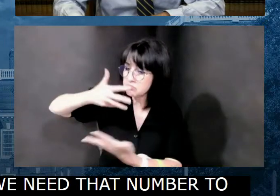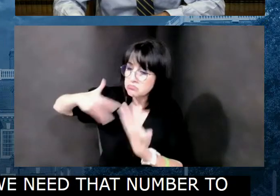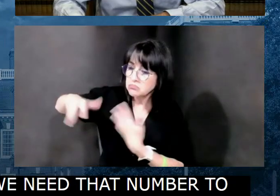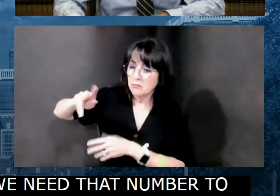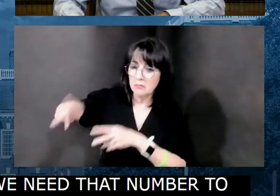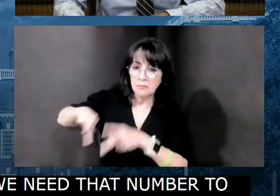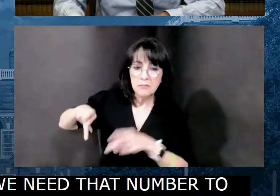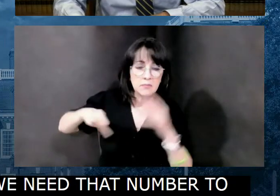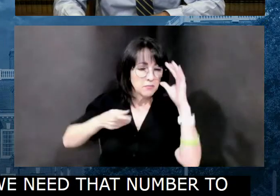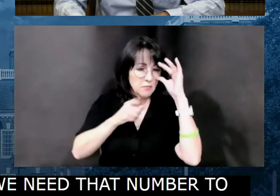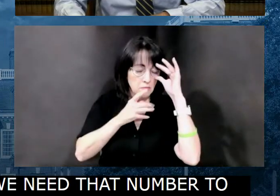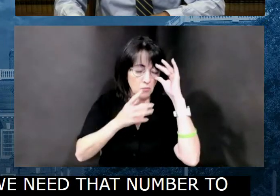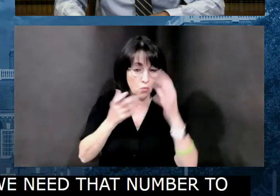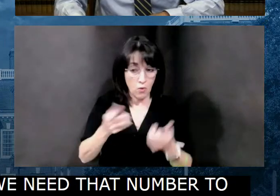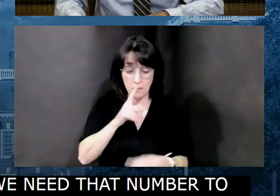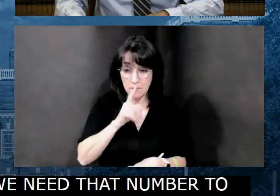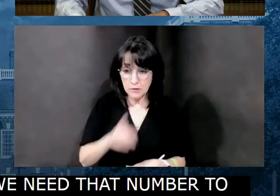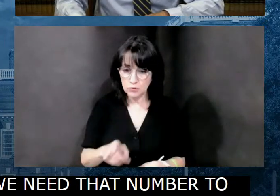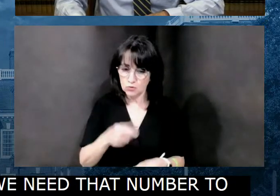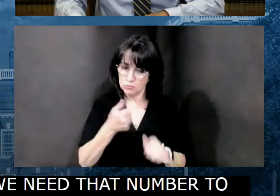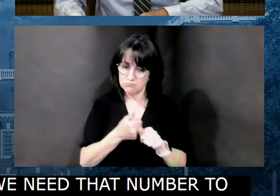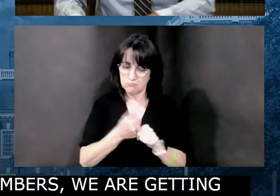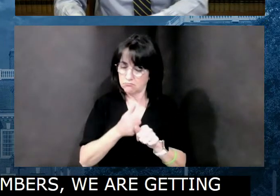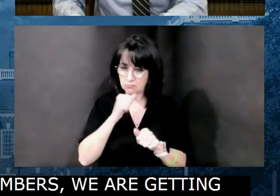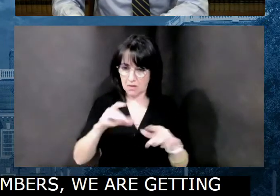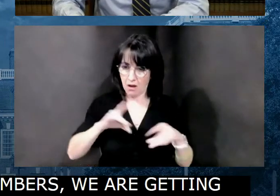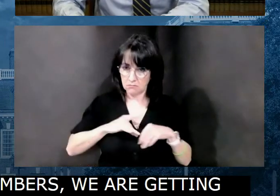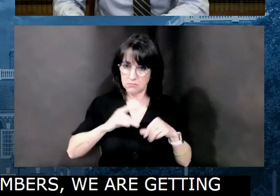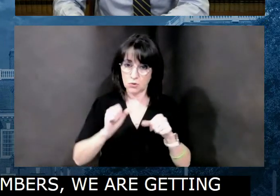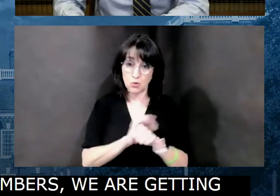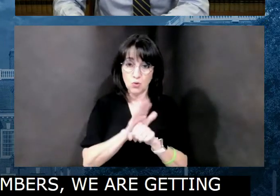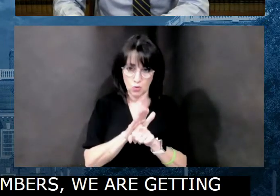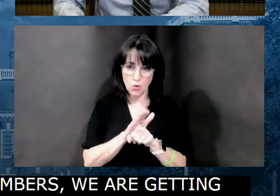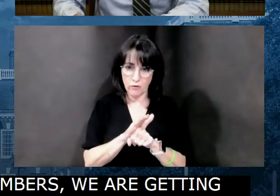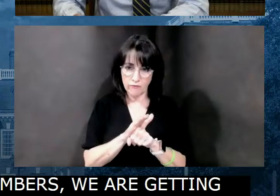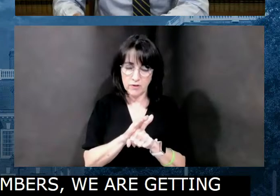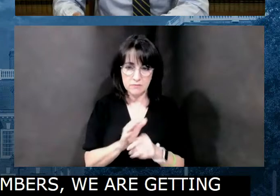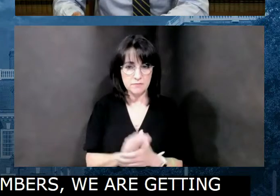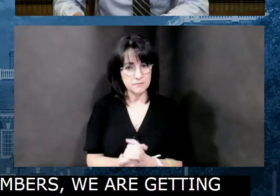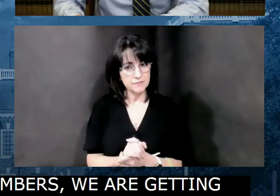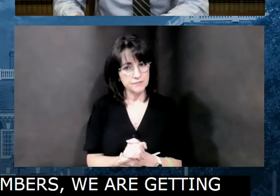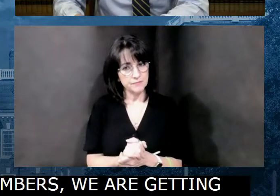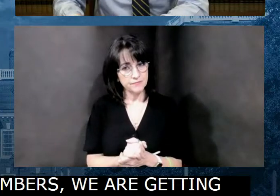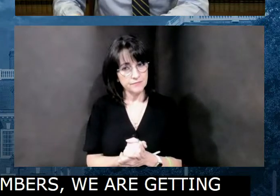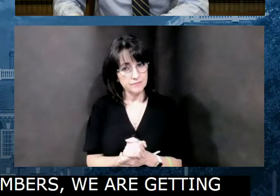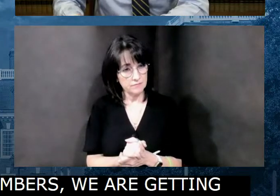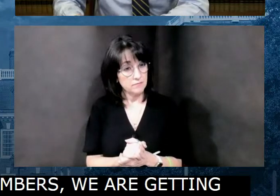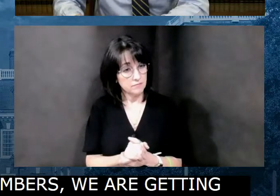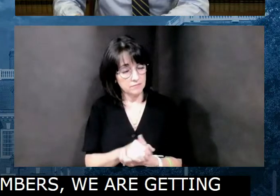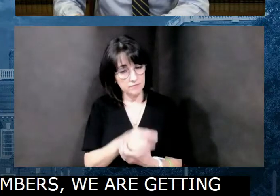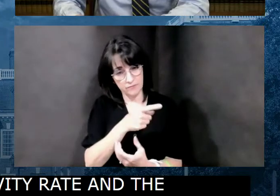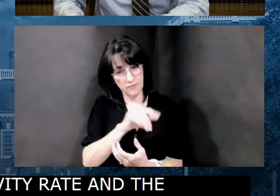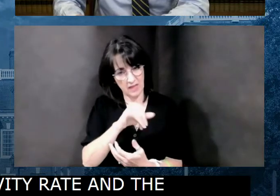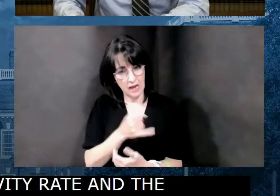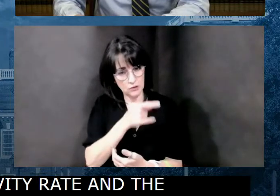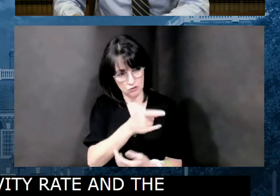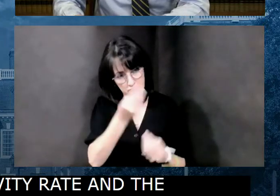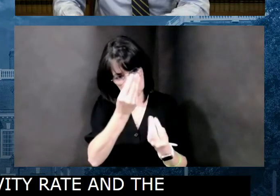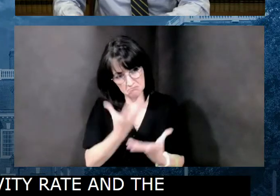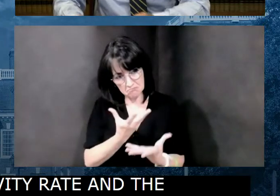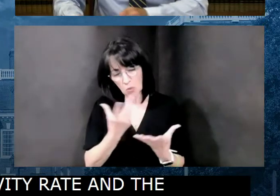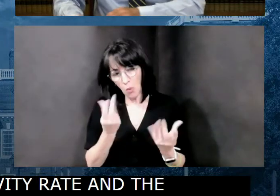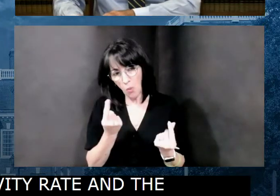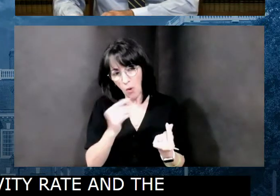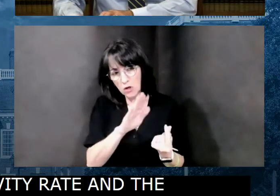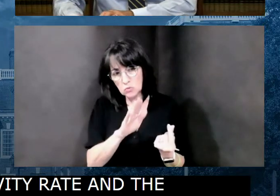So that fraction of positive cases over number of tests done. So AJ, give us an update there